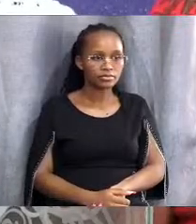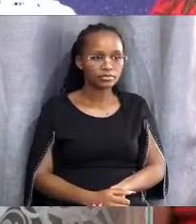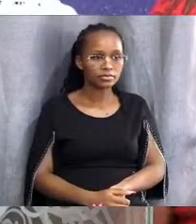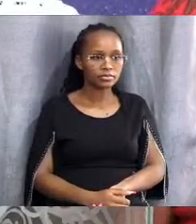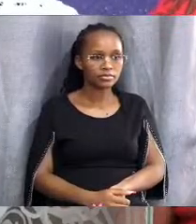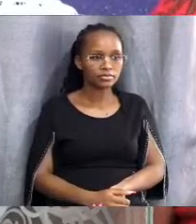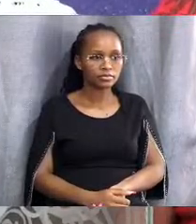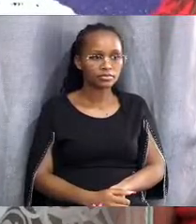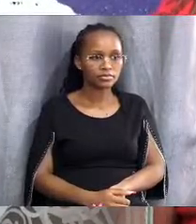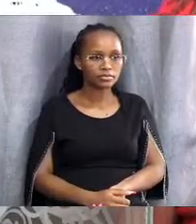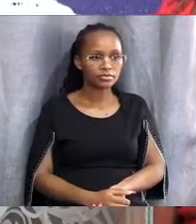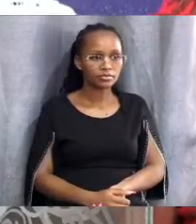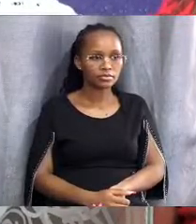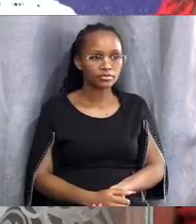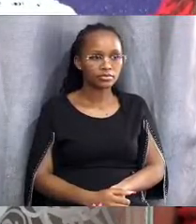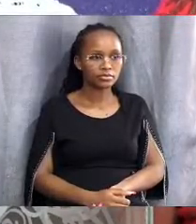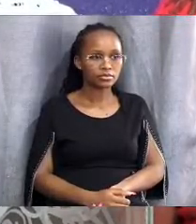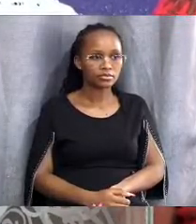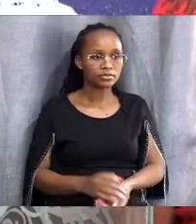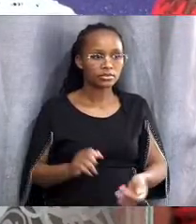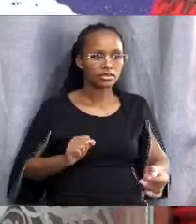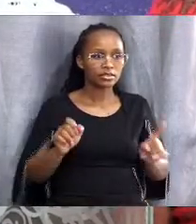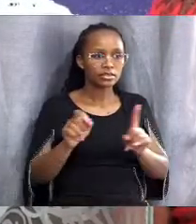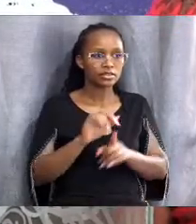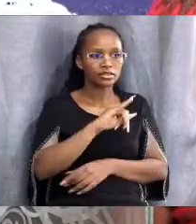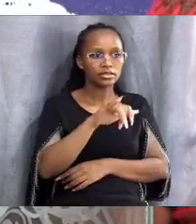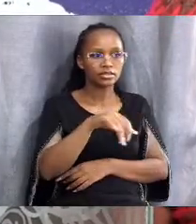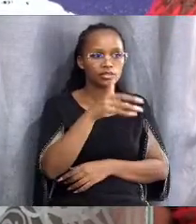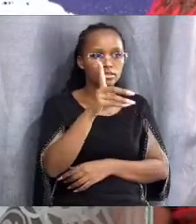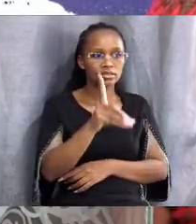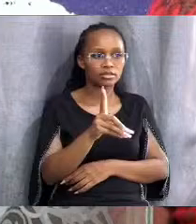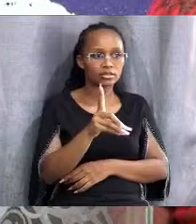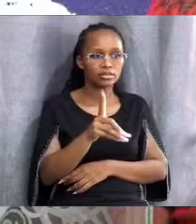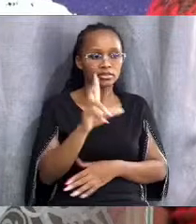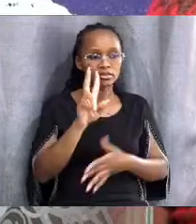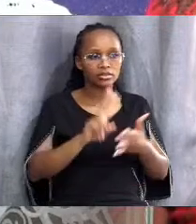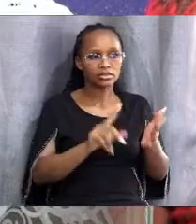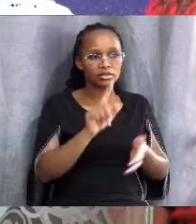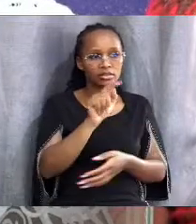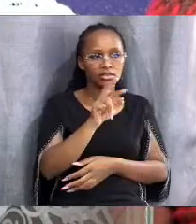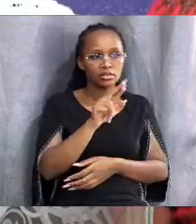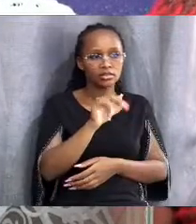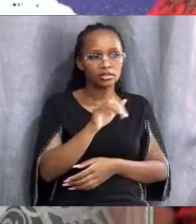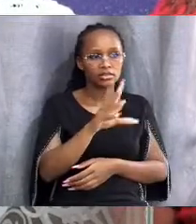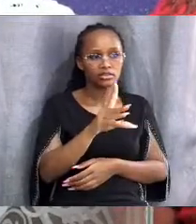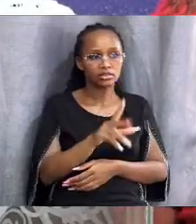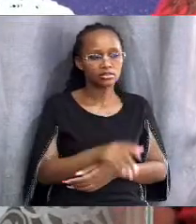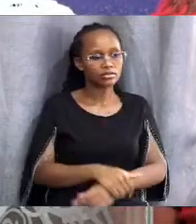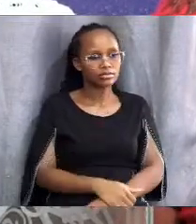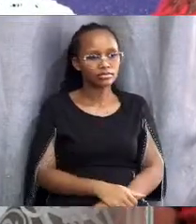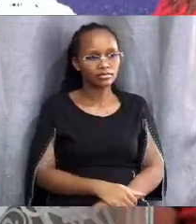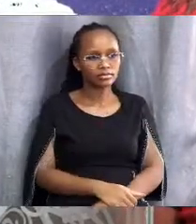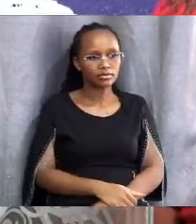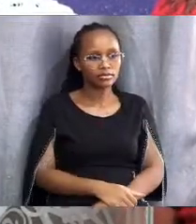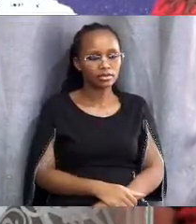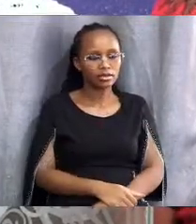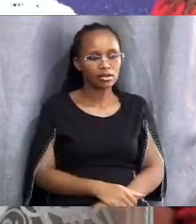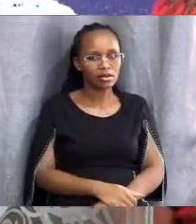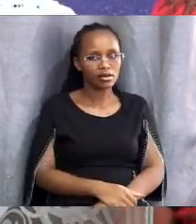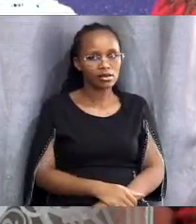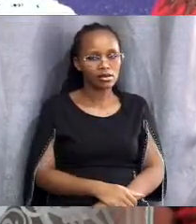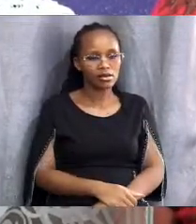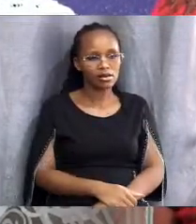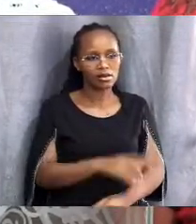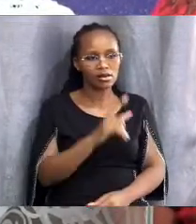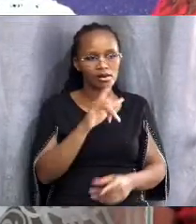the sister to Jed, and this is my tribute. Farewell, my dearest brother. The void that you